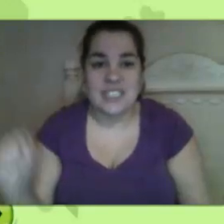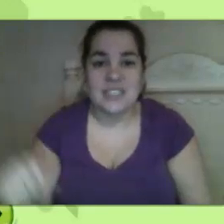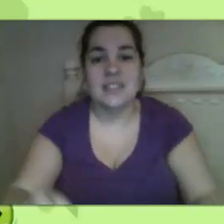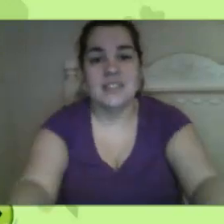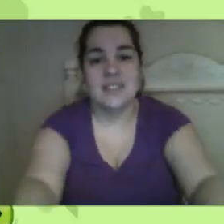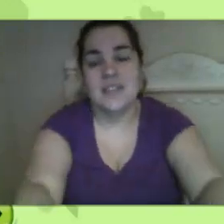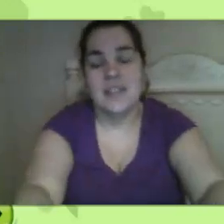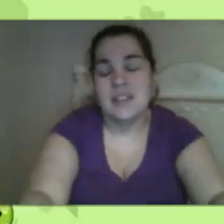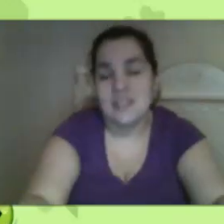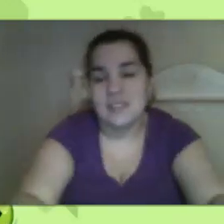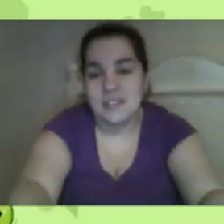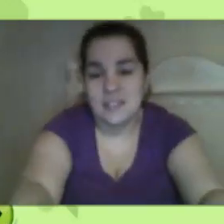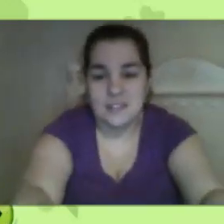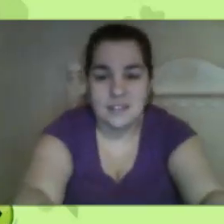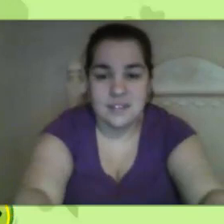2020.